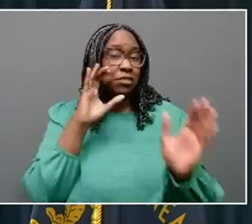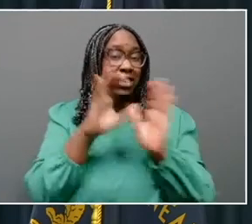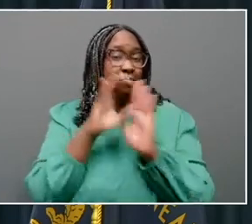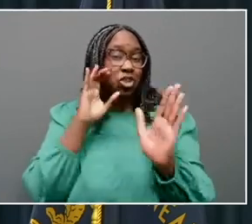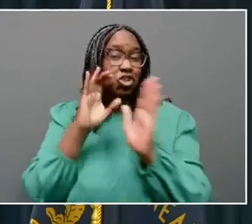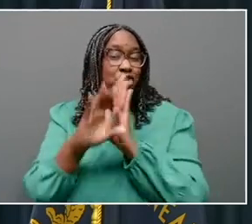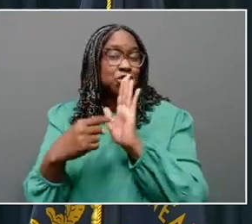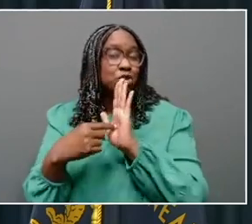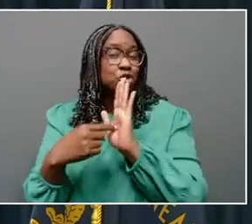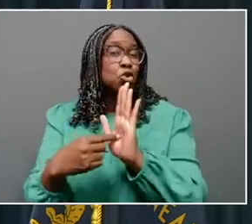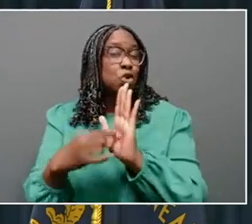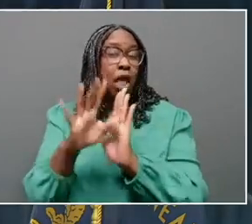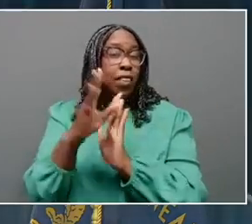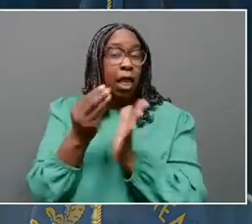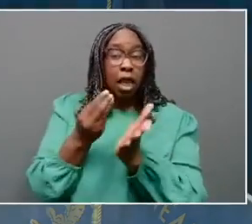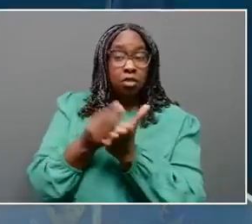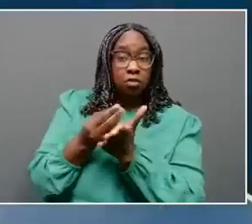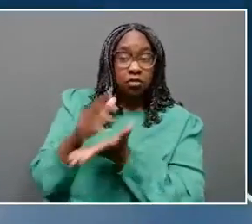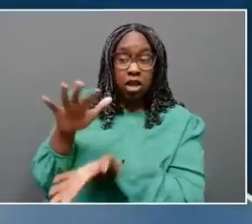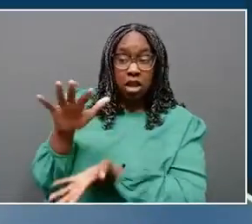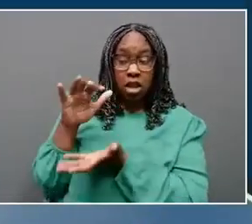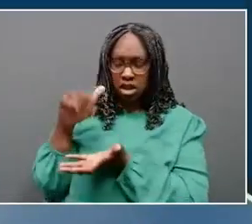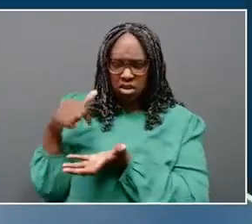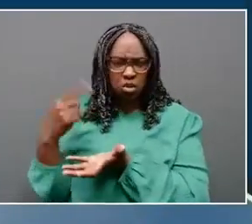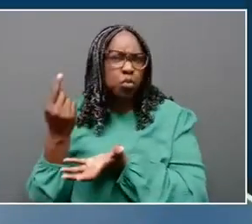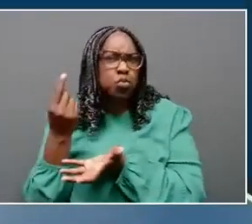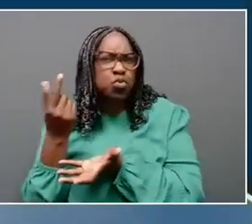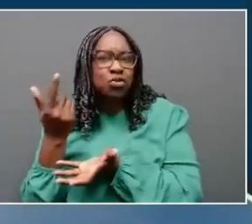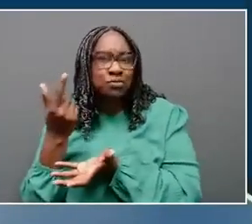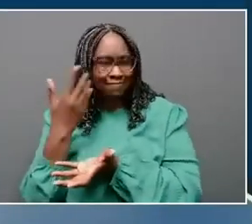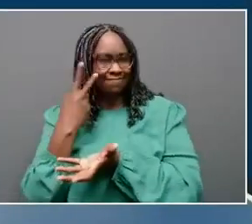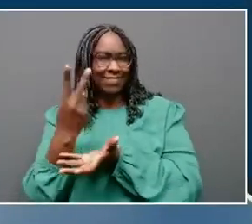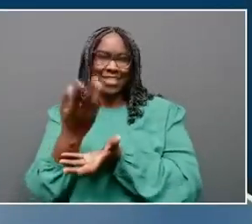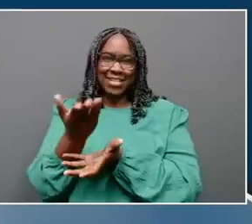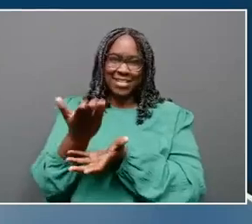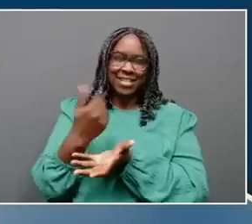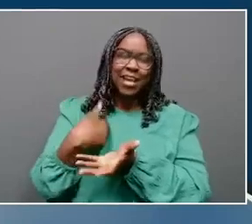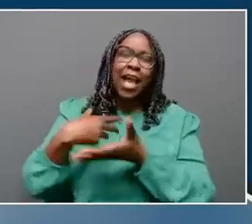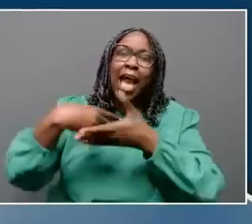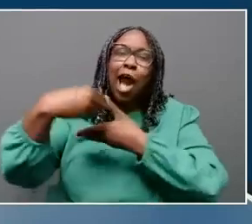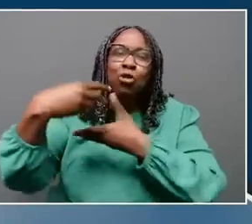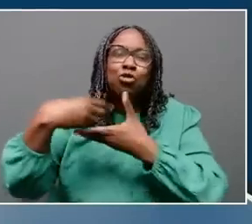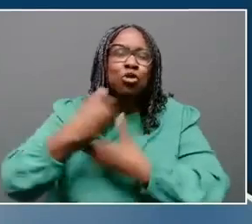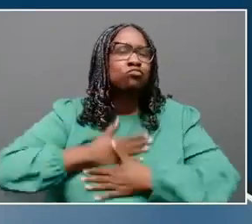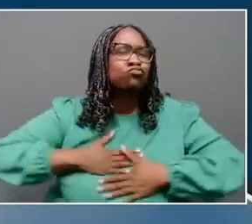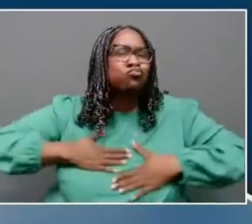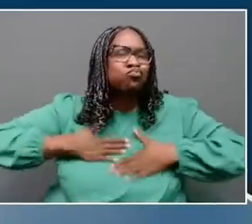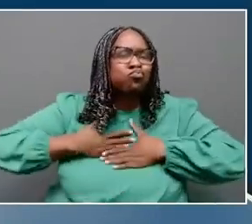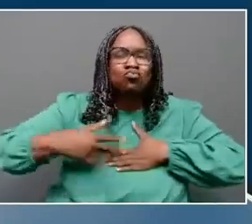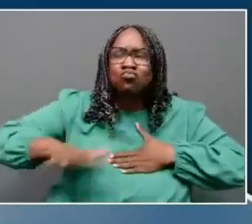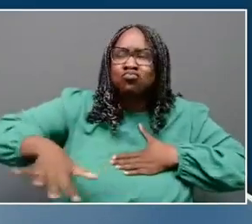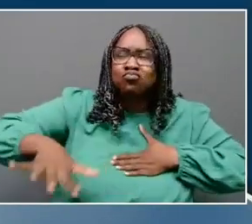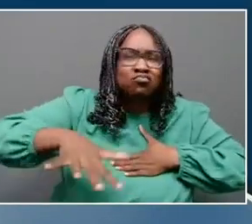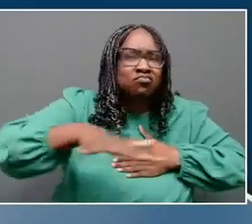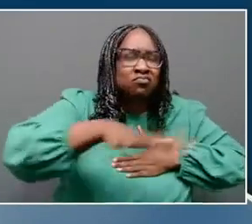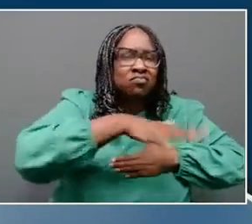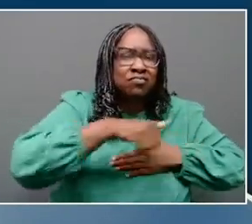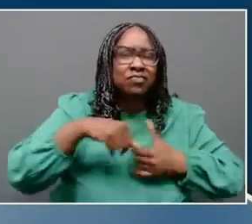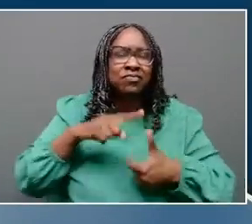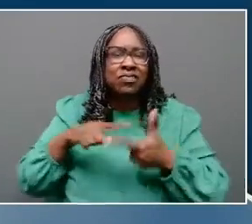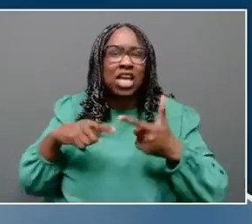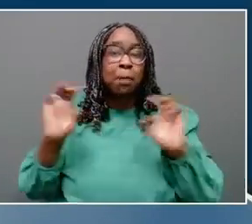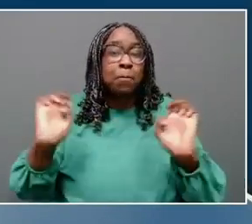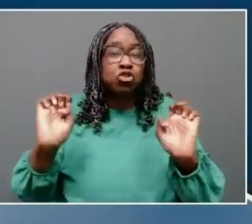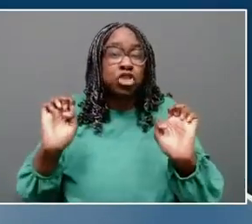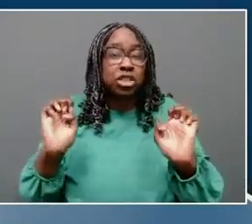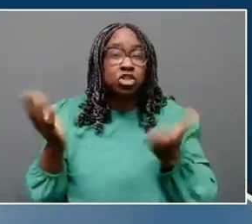they're using these funds in that community to develop outdoor recreational spaces, improve emergency services, and help